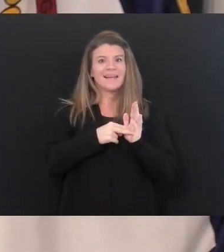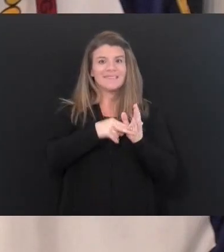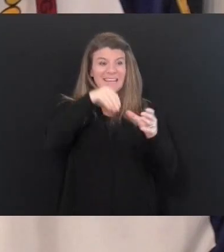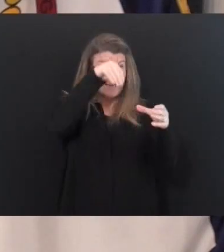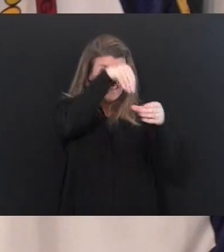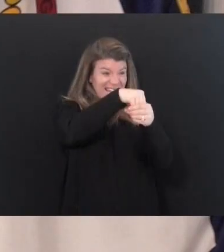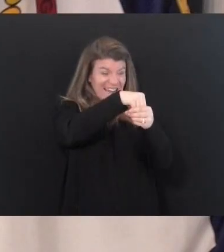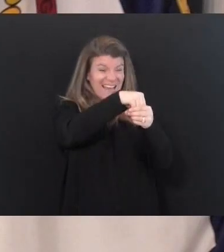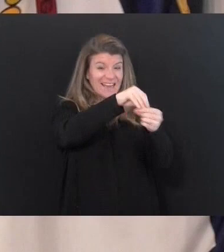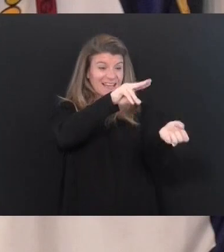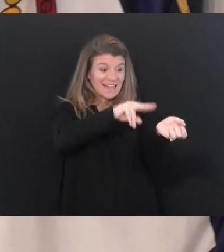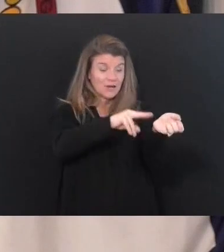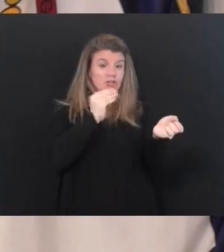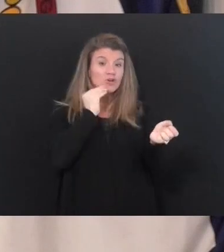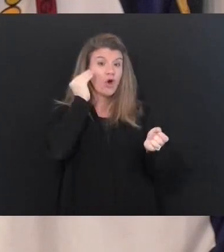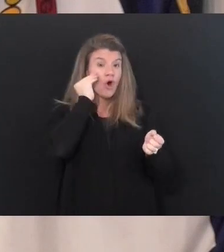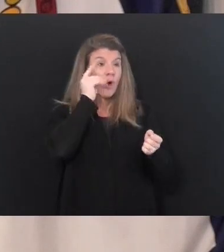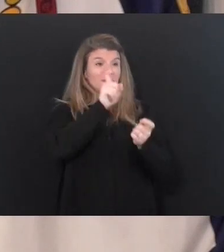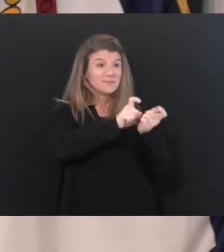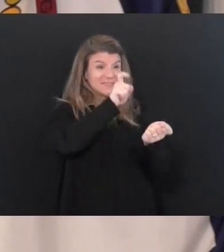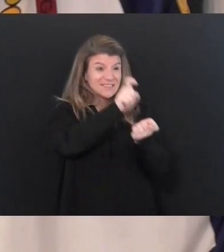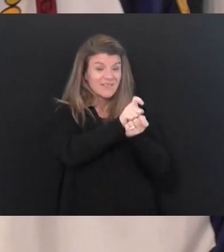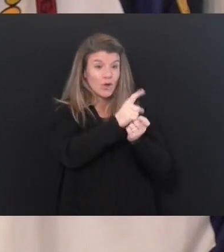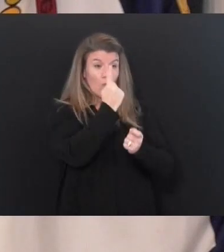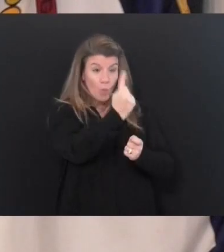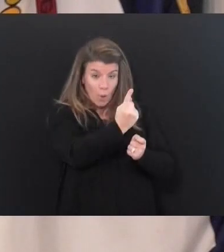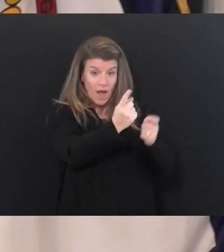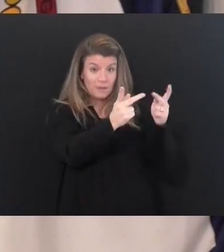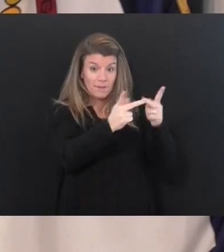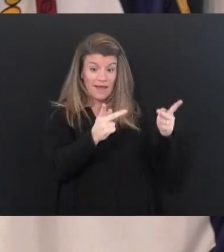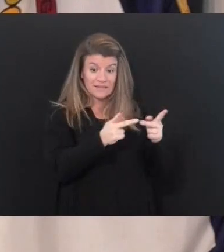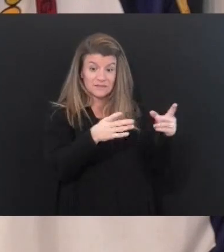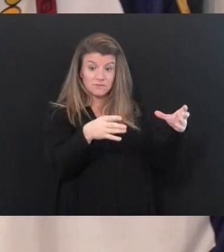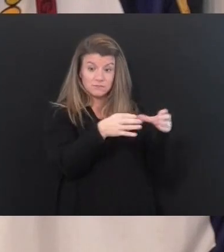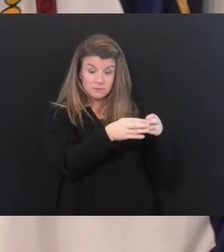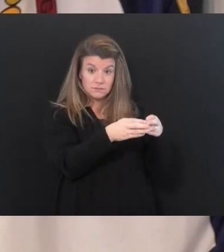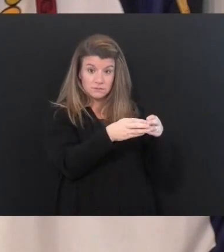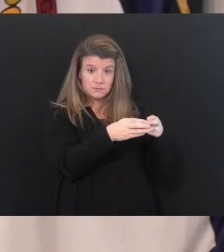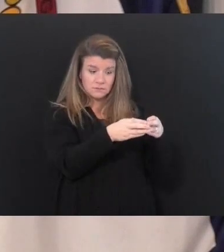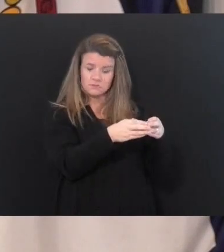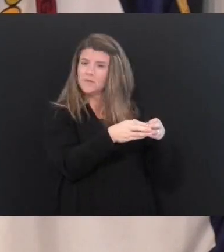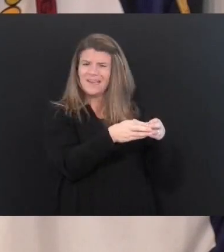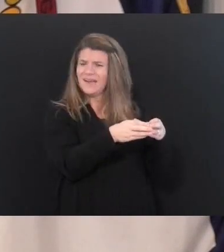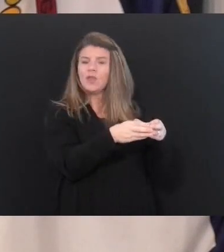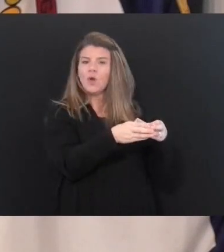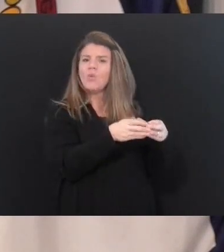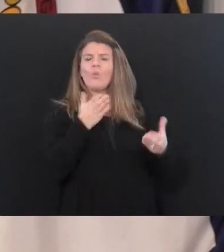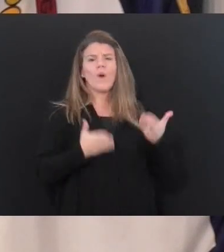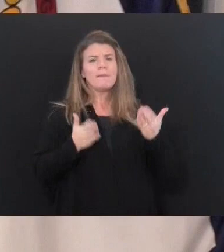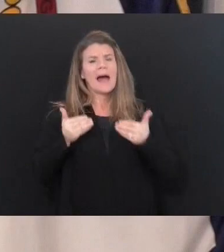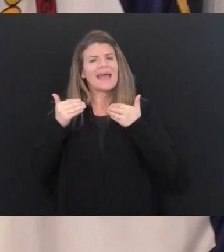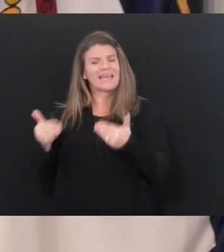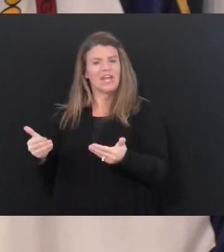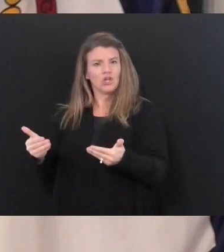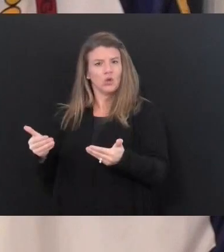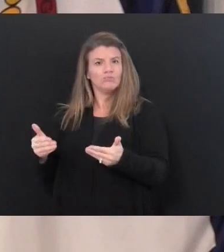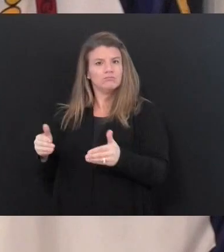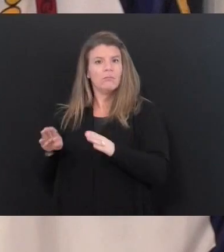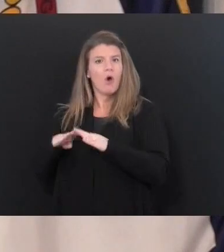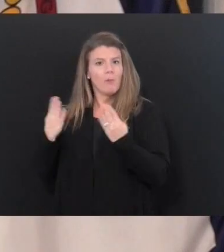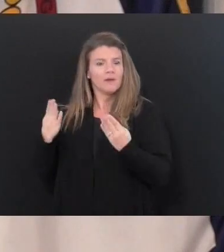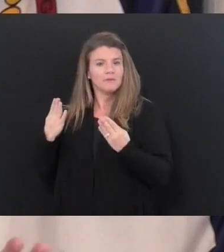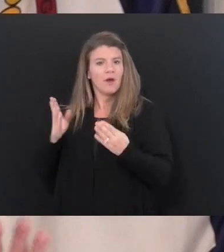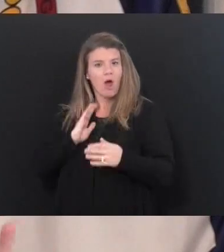directly to a specific nursing home, then we may continue to go on the way we're